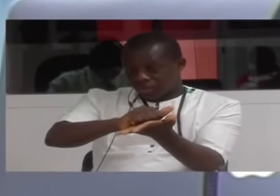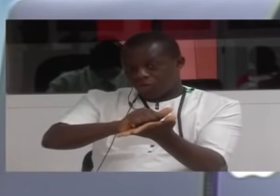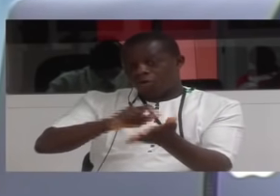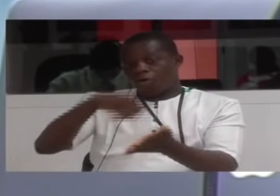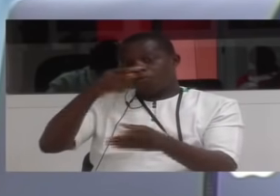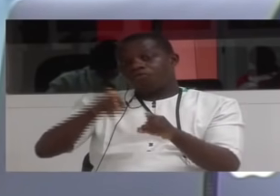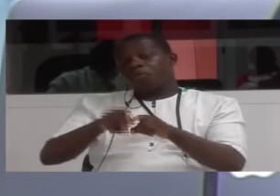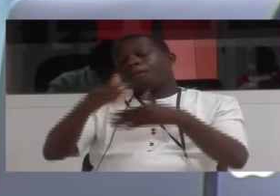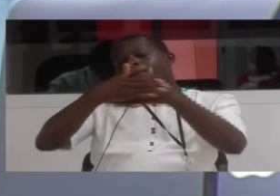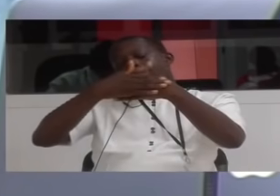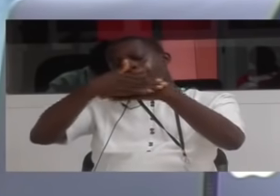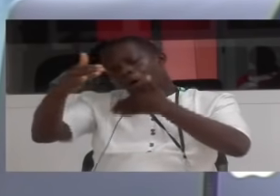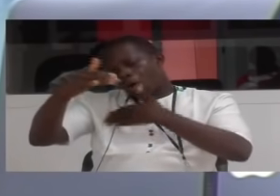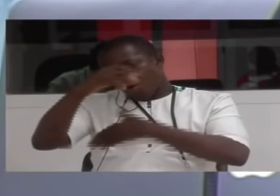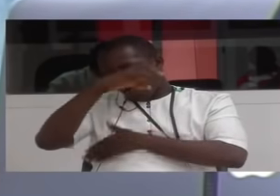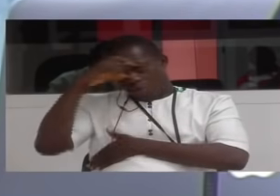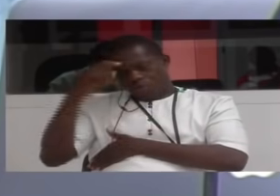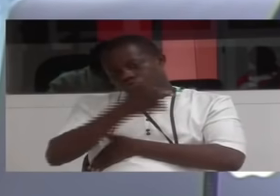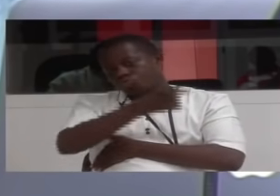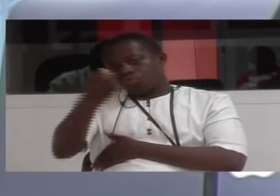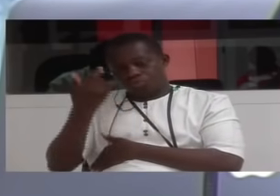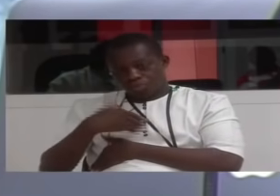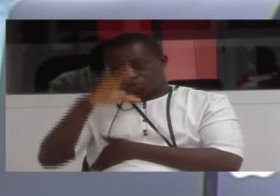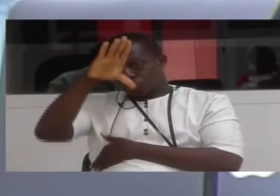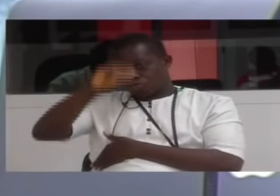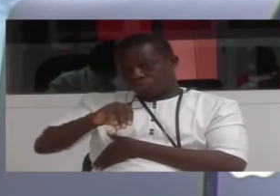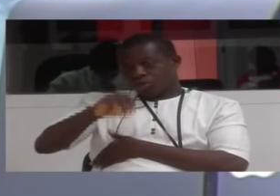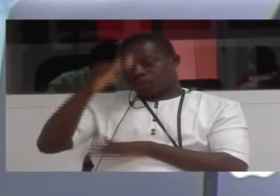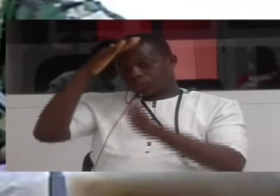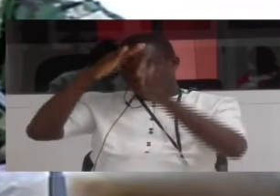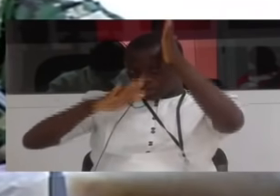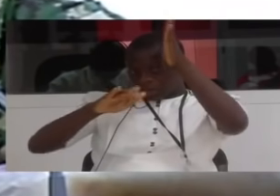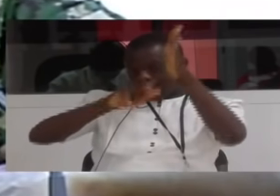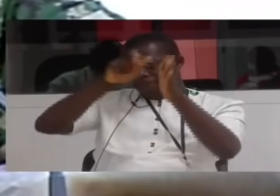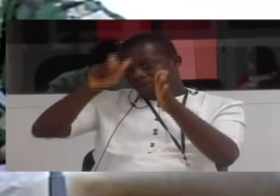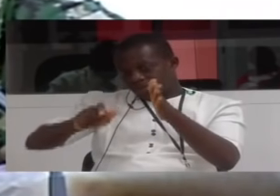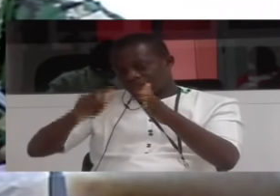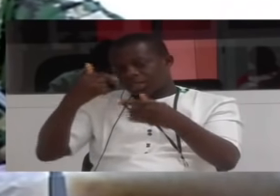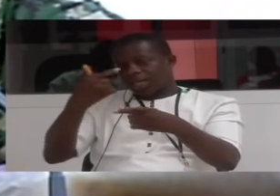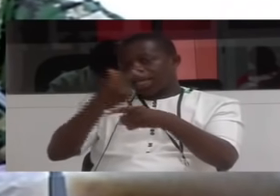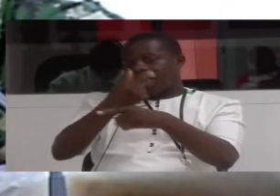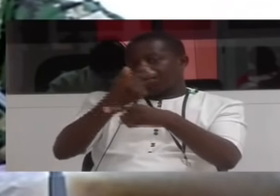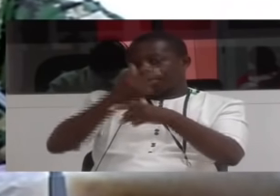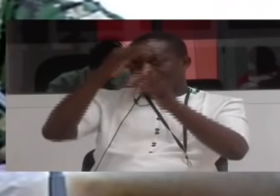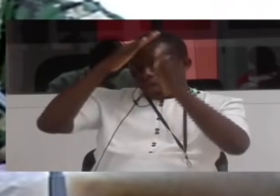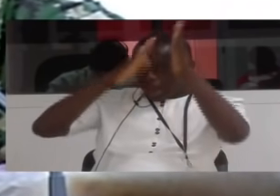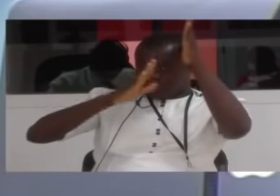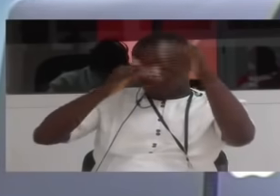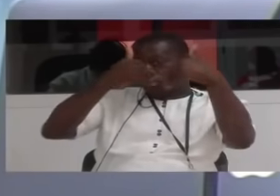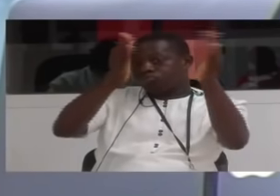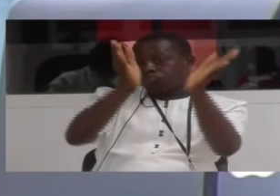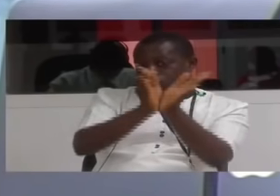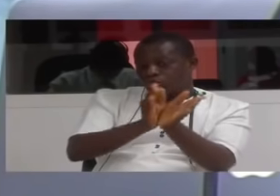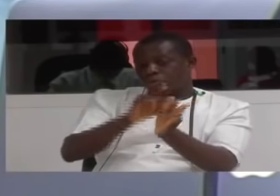the extra work you were doing as soldiers in the Gambia Armed Forces? Work that was not being done by the